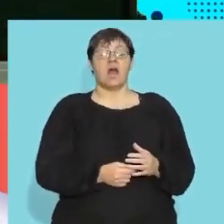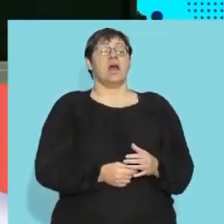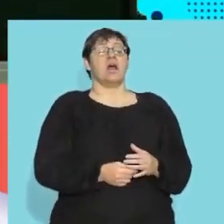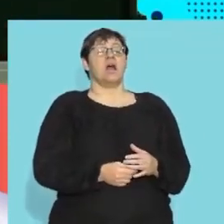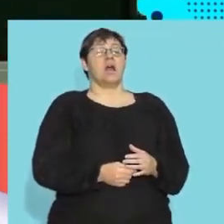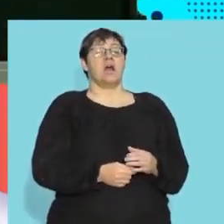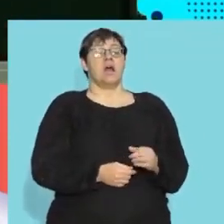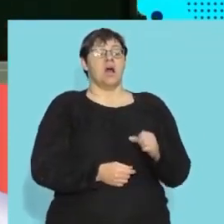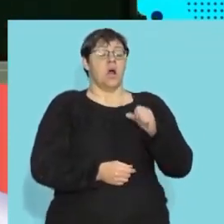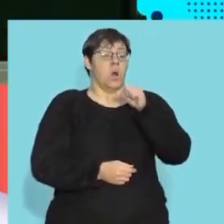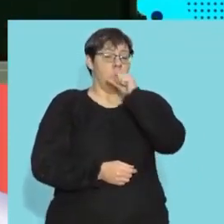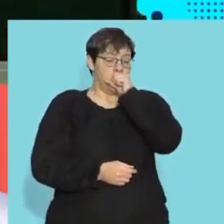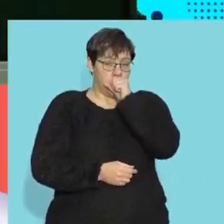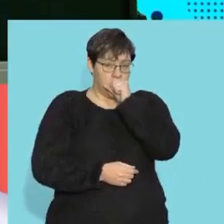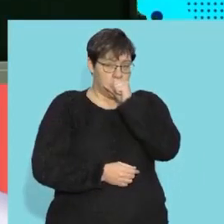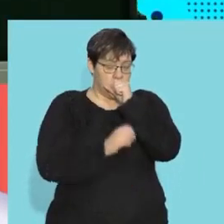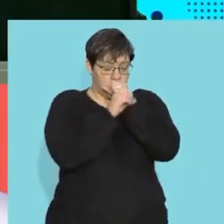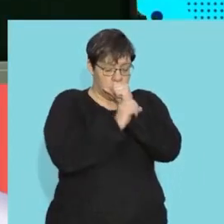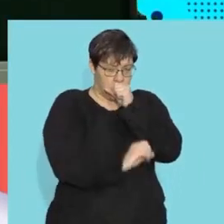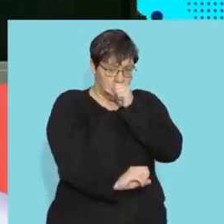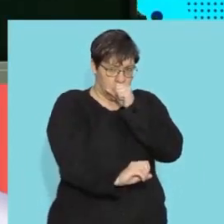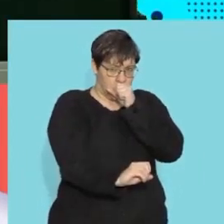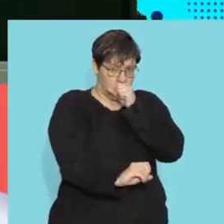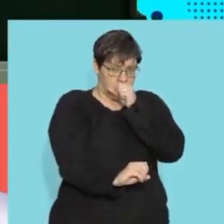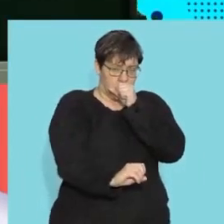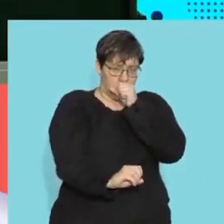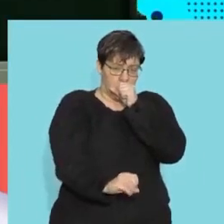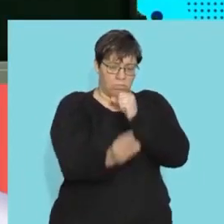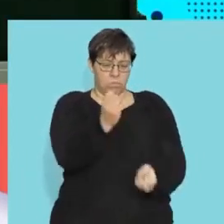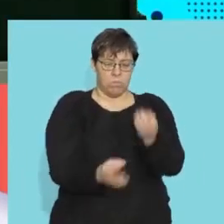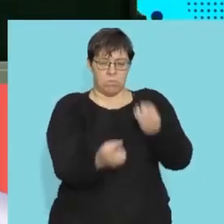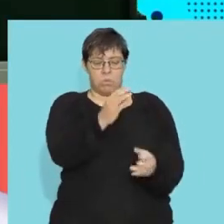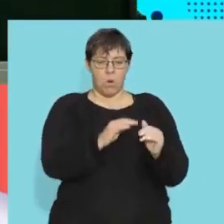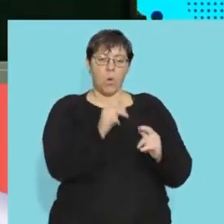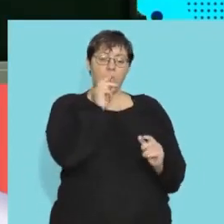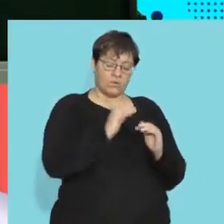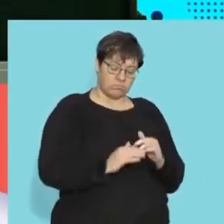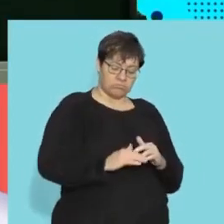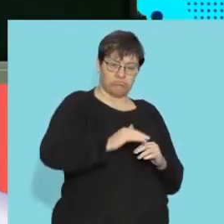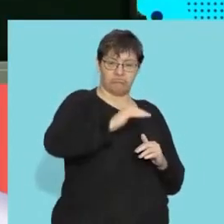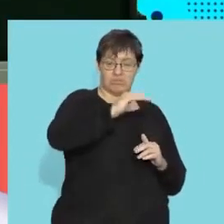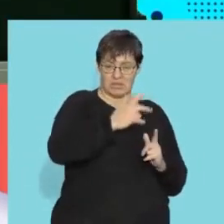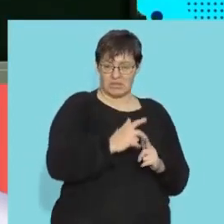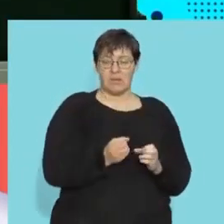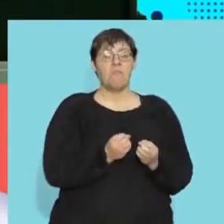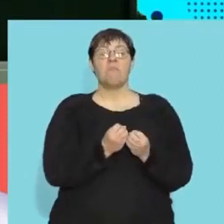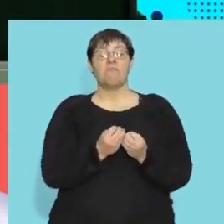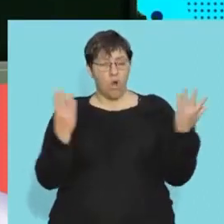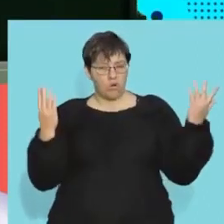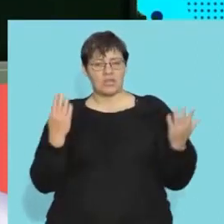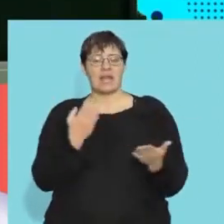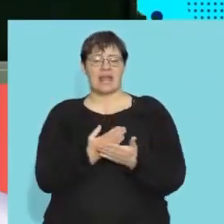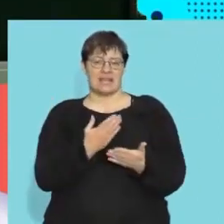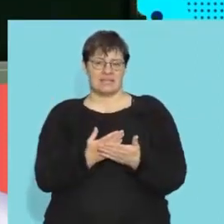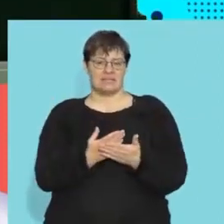take a deep breath and I let them blow through a tube, and they've got to see how the water rises. Most people